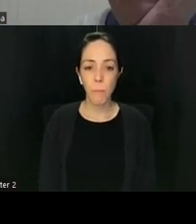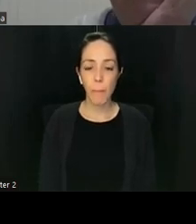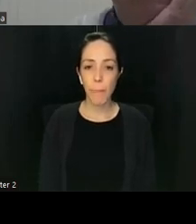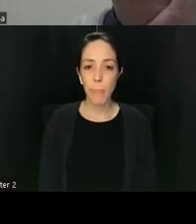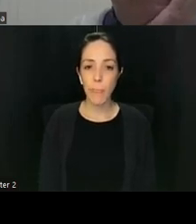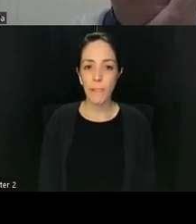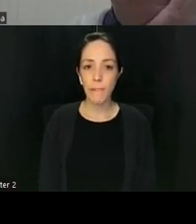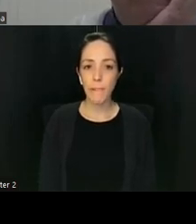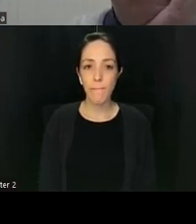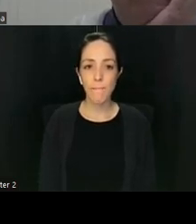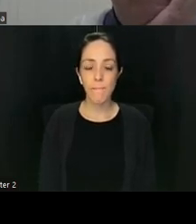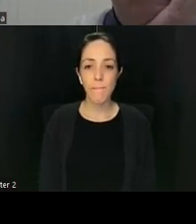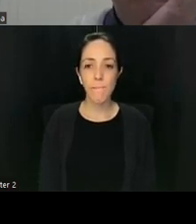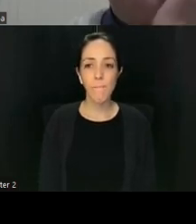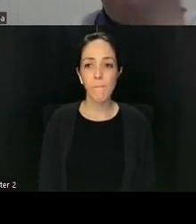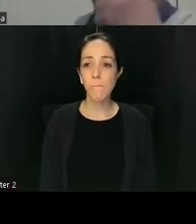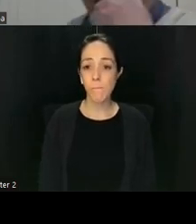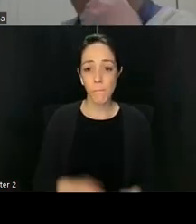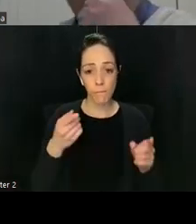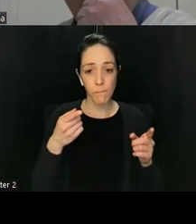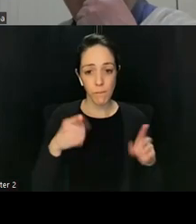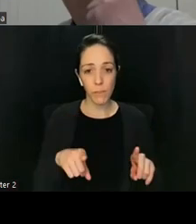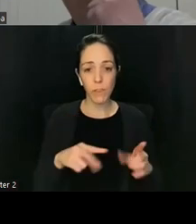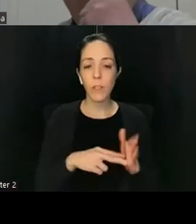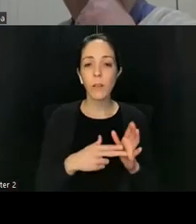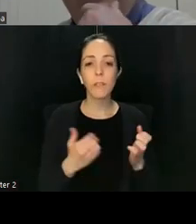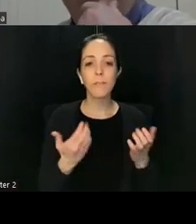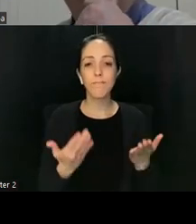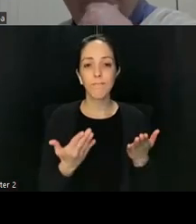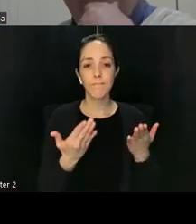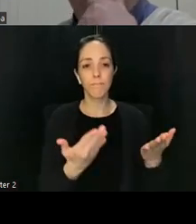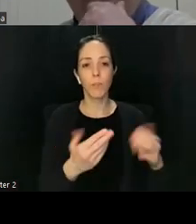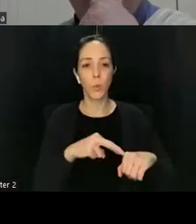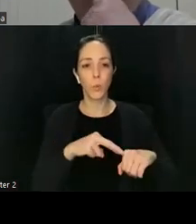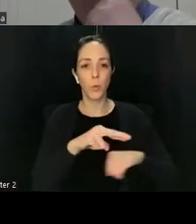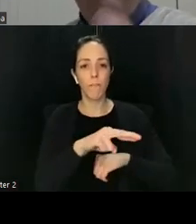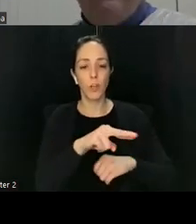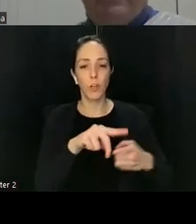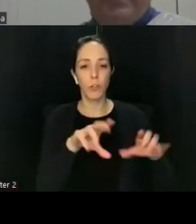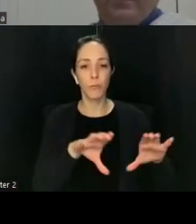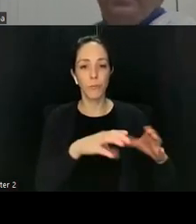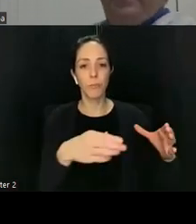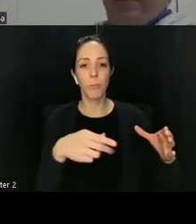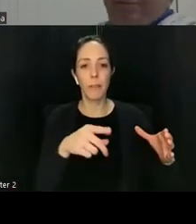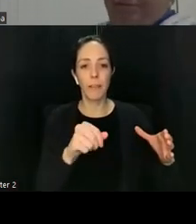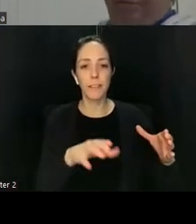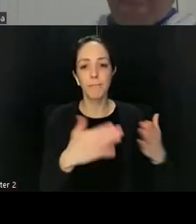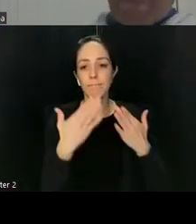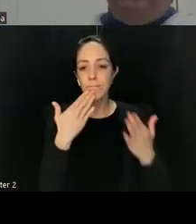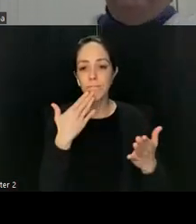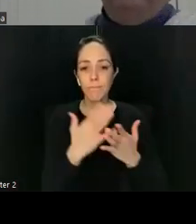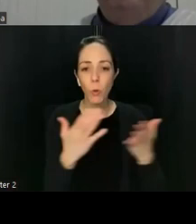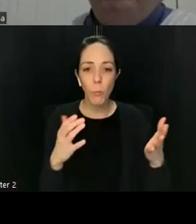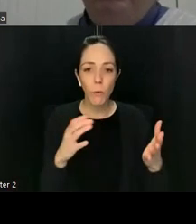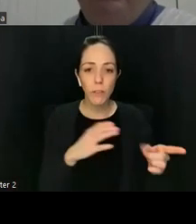There is consensus and this is referred. Thank you so much, commissioners. Just wanted to make sure that